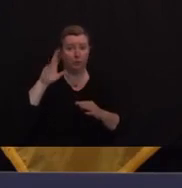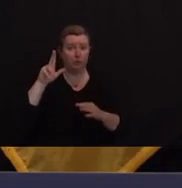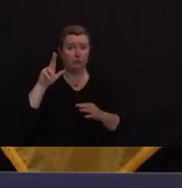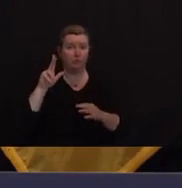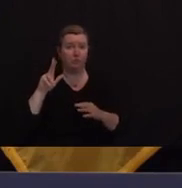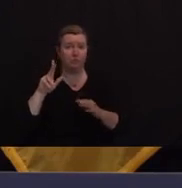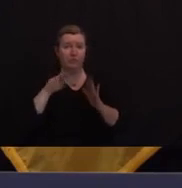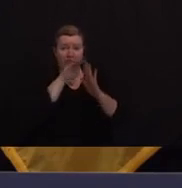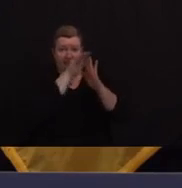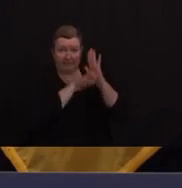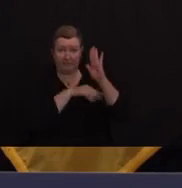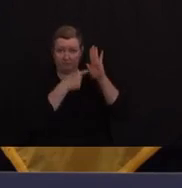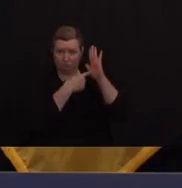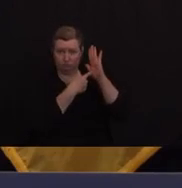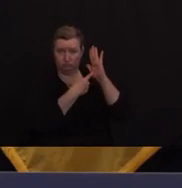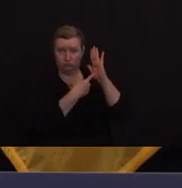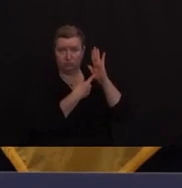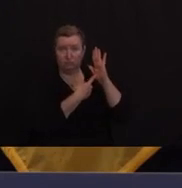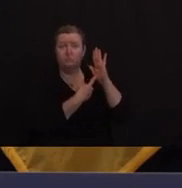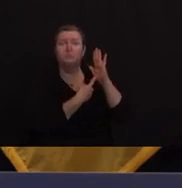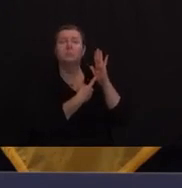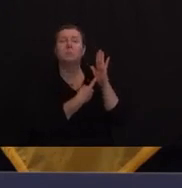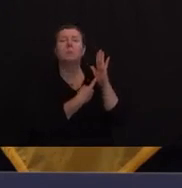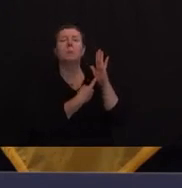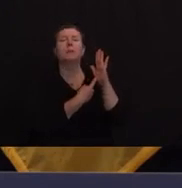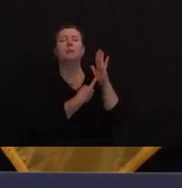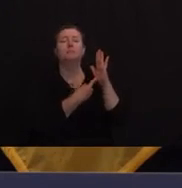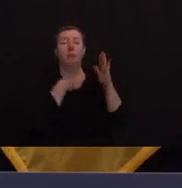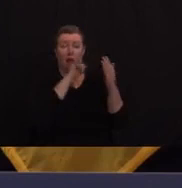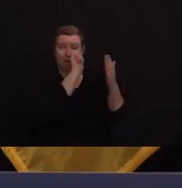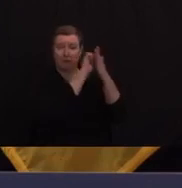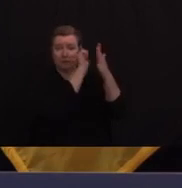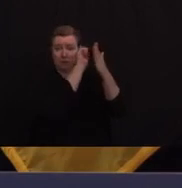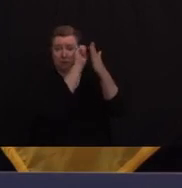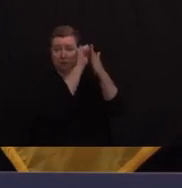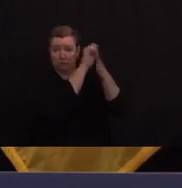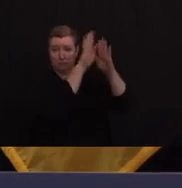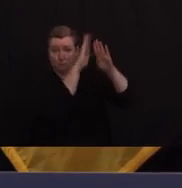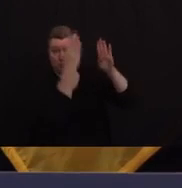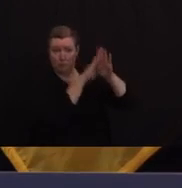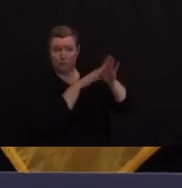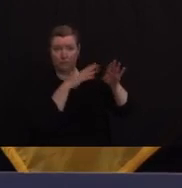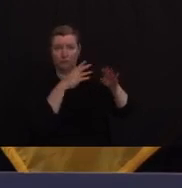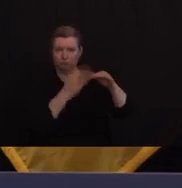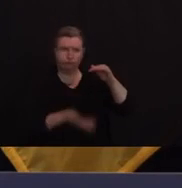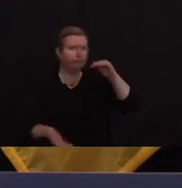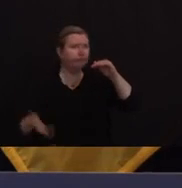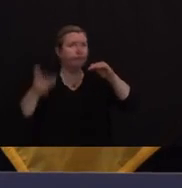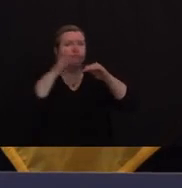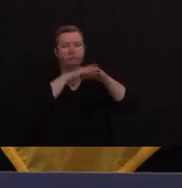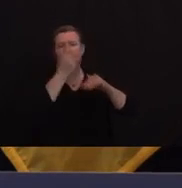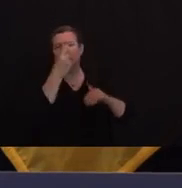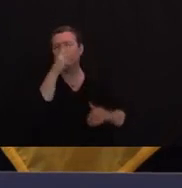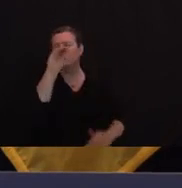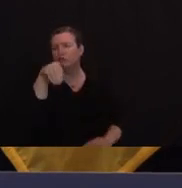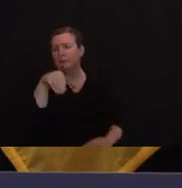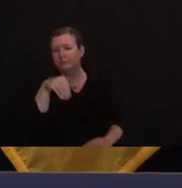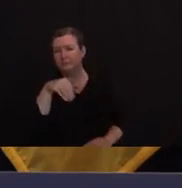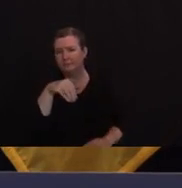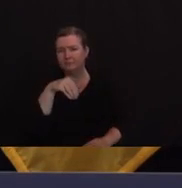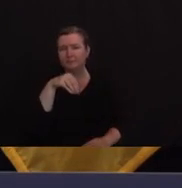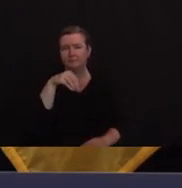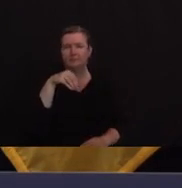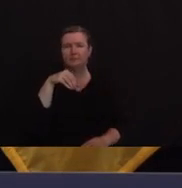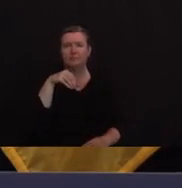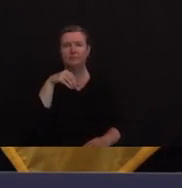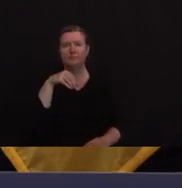and we had good progress working with them. We upped their number to 11%, but the data, at least as of my printout, is